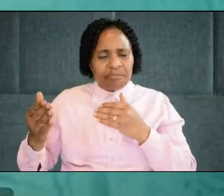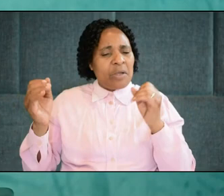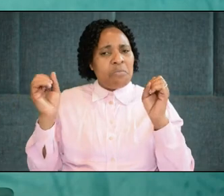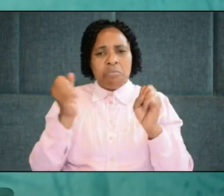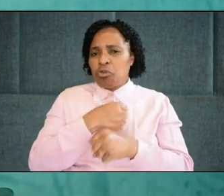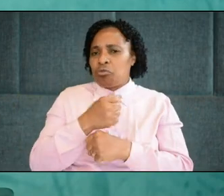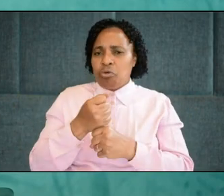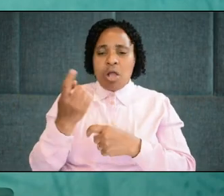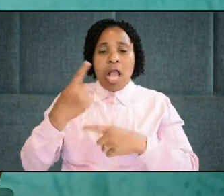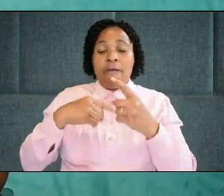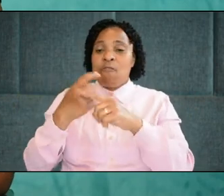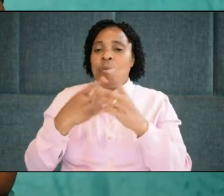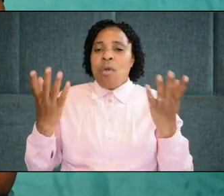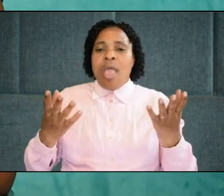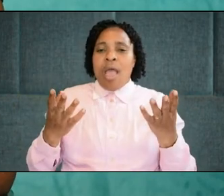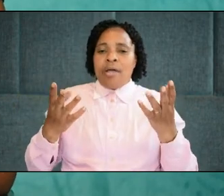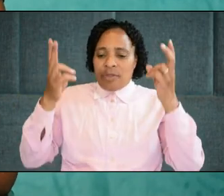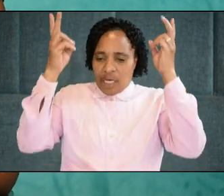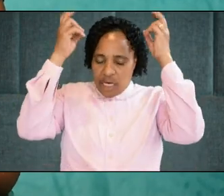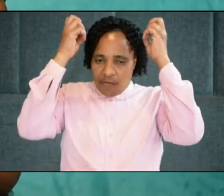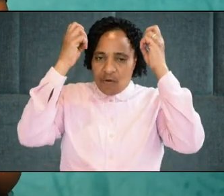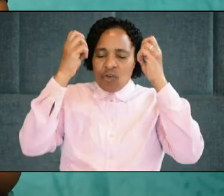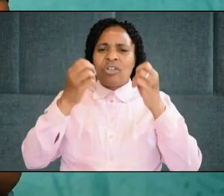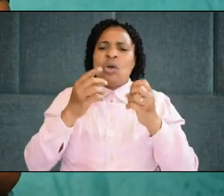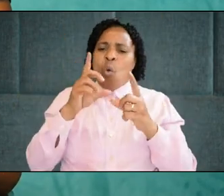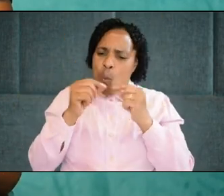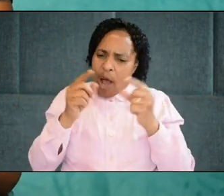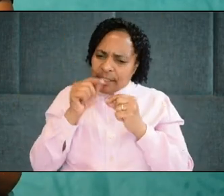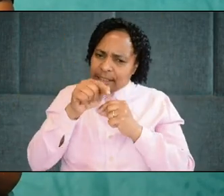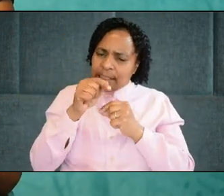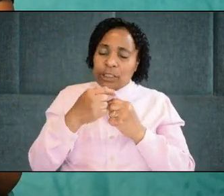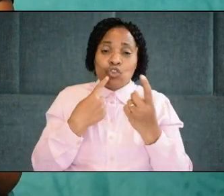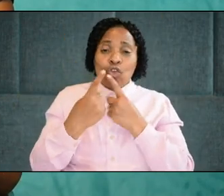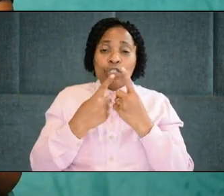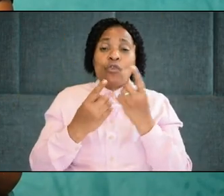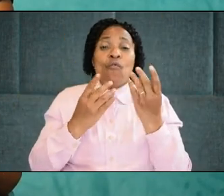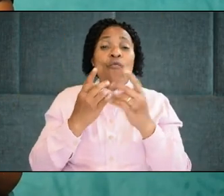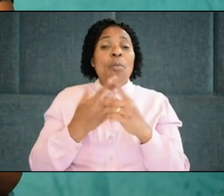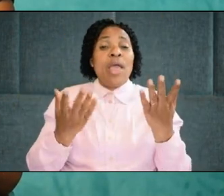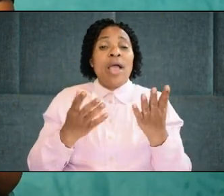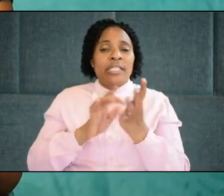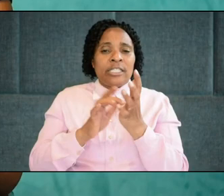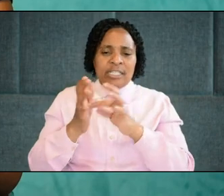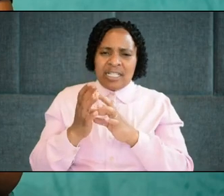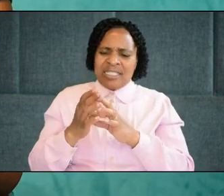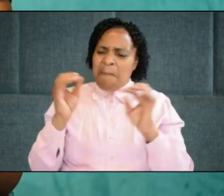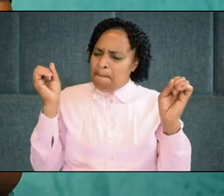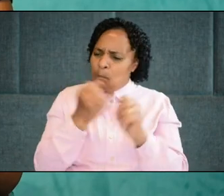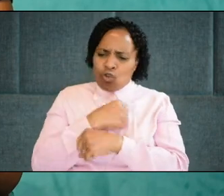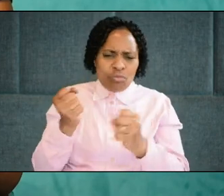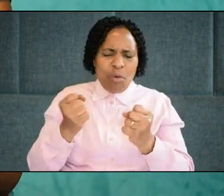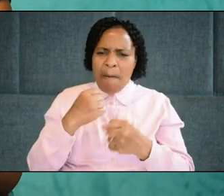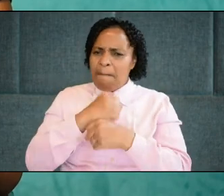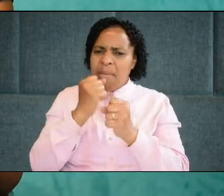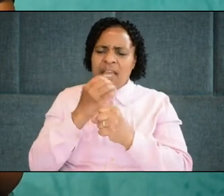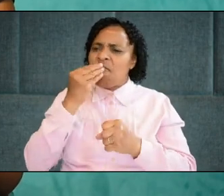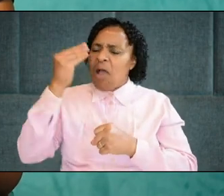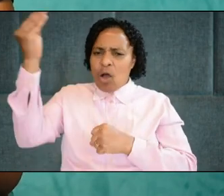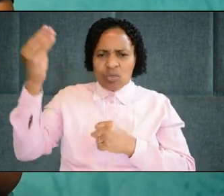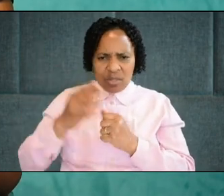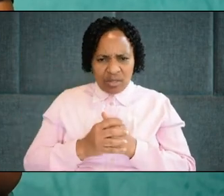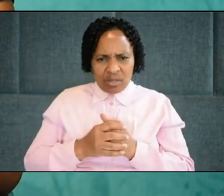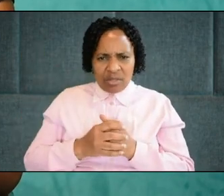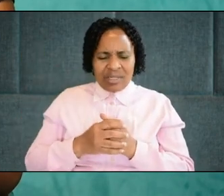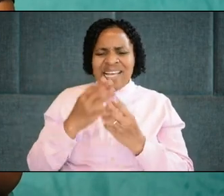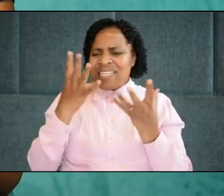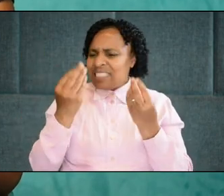one." So these words were spoken by Jesus, and it shows that we shouldn't make oaths. A simple yes